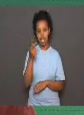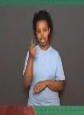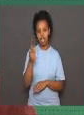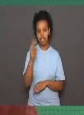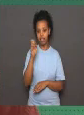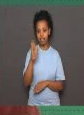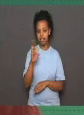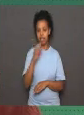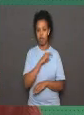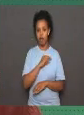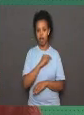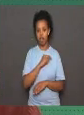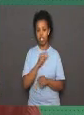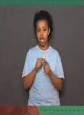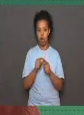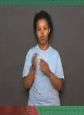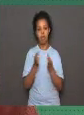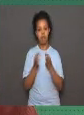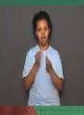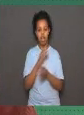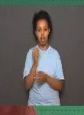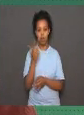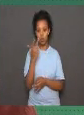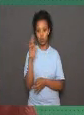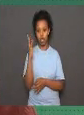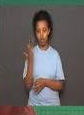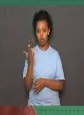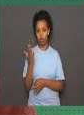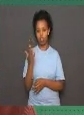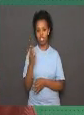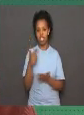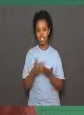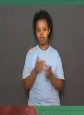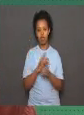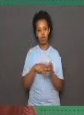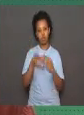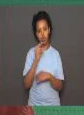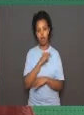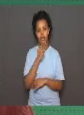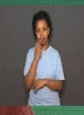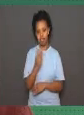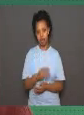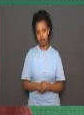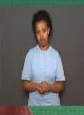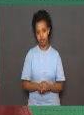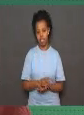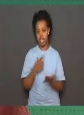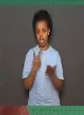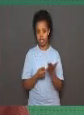behavior and identified the three types of innate behavior. They